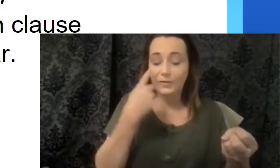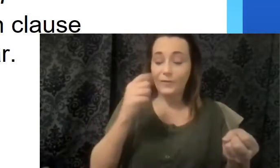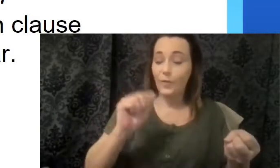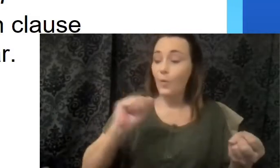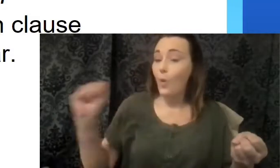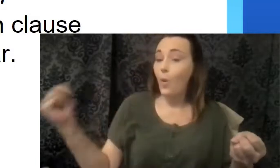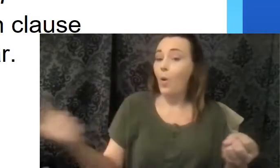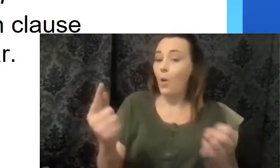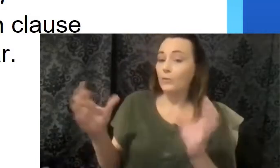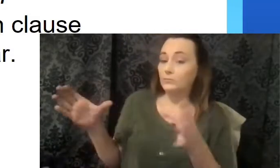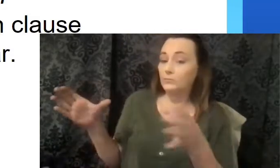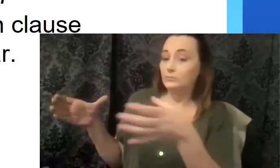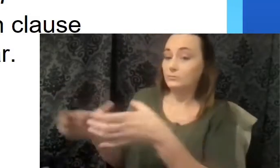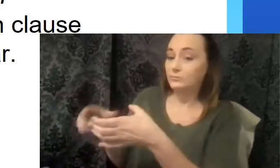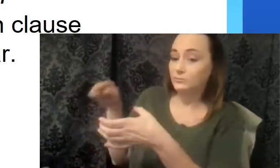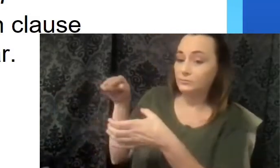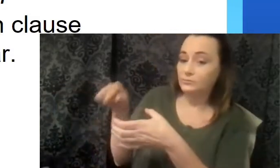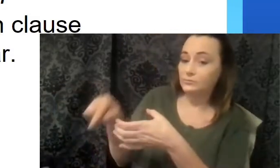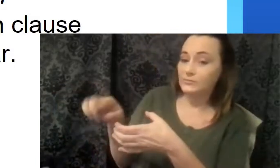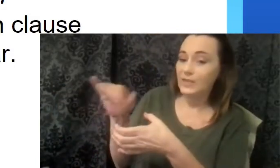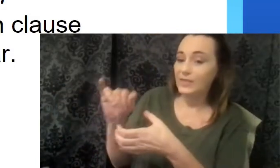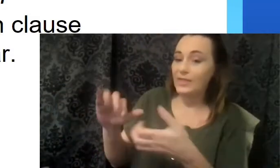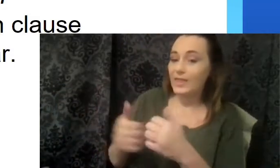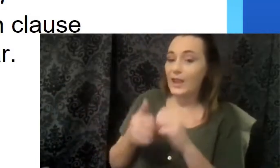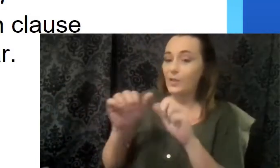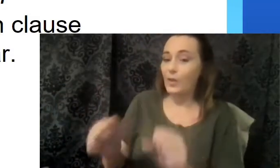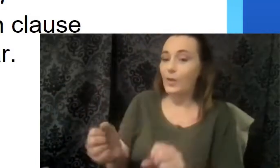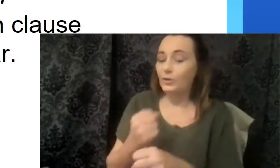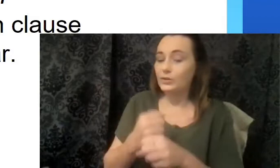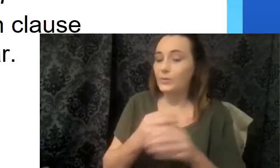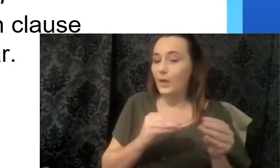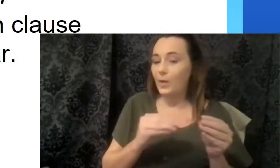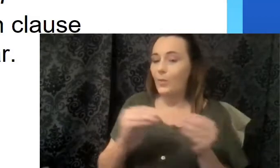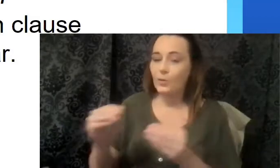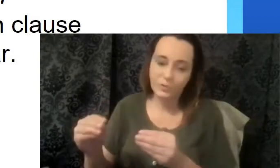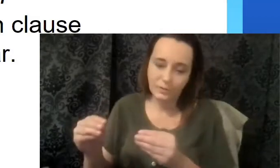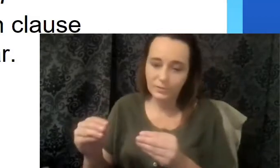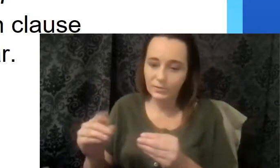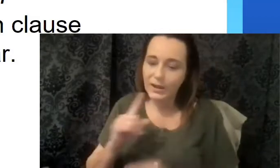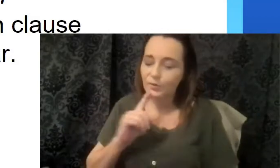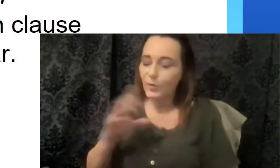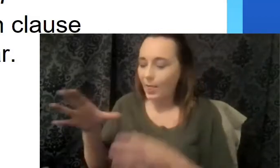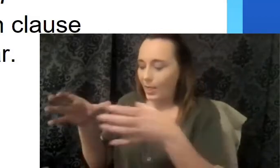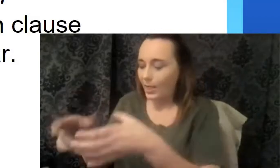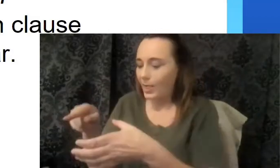So that's how they are able to make a motion. But it's really all the delegates that are making the motion.